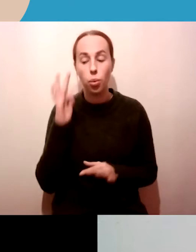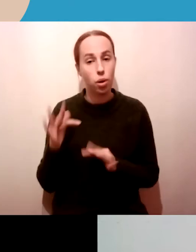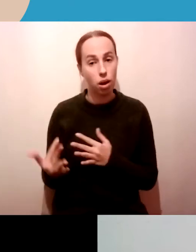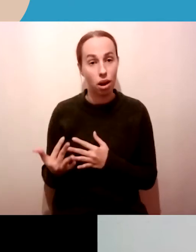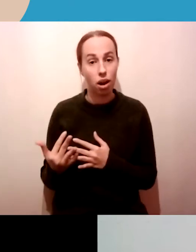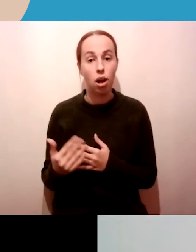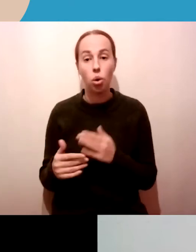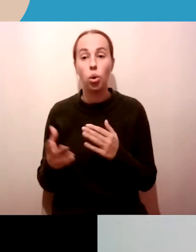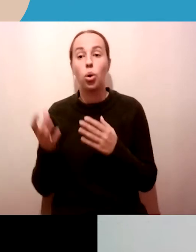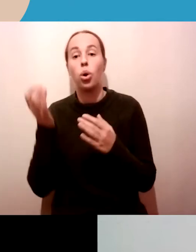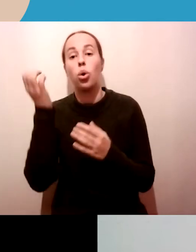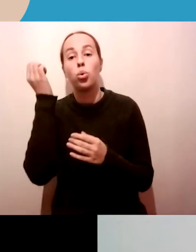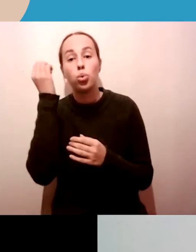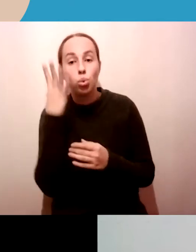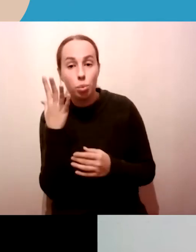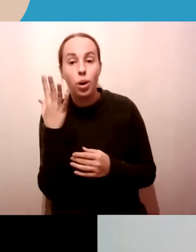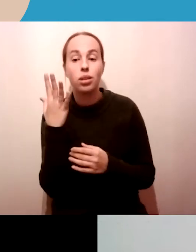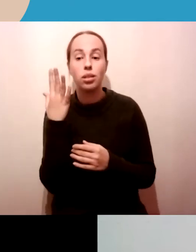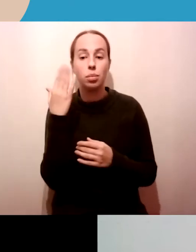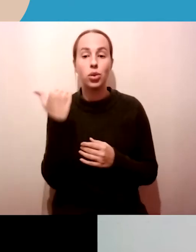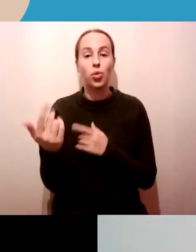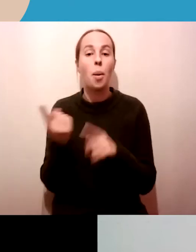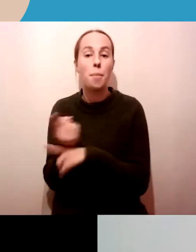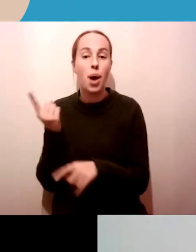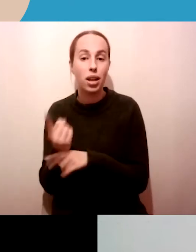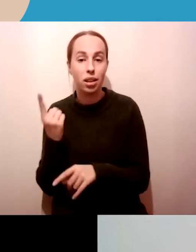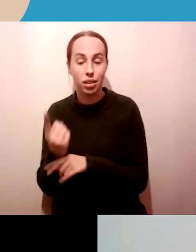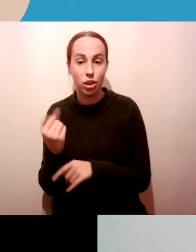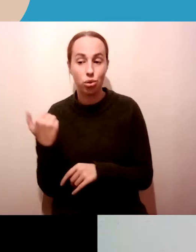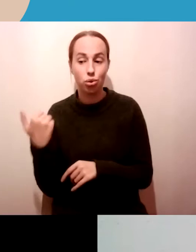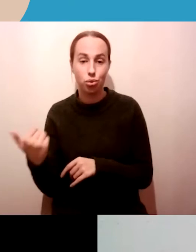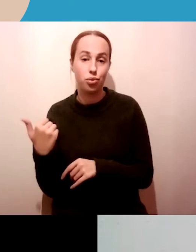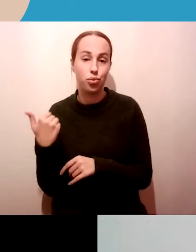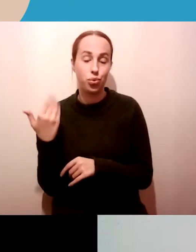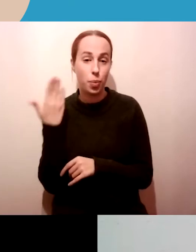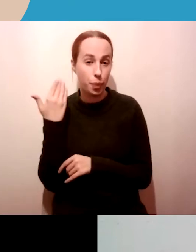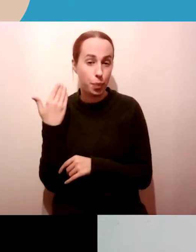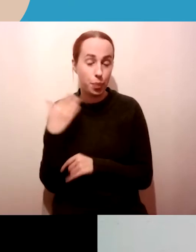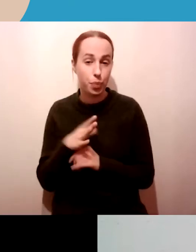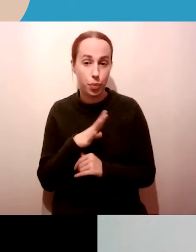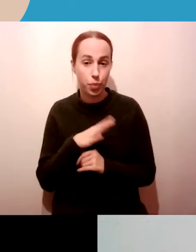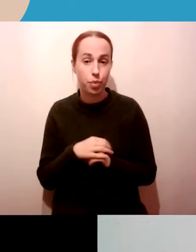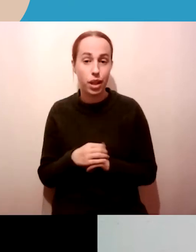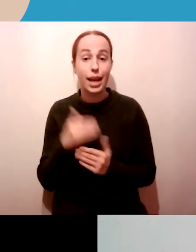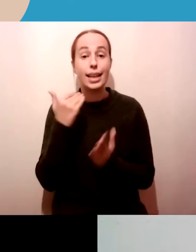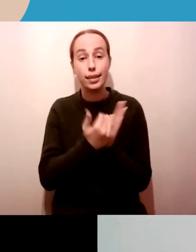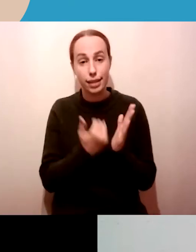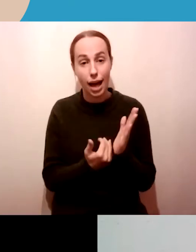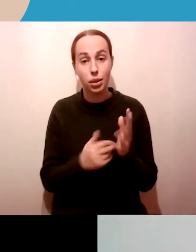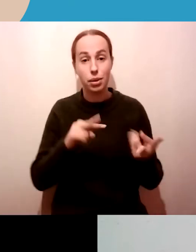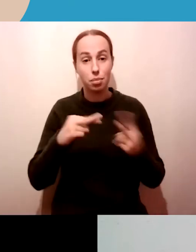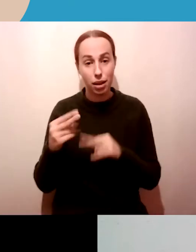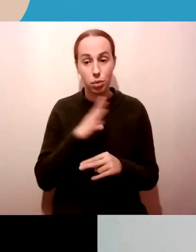these situations? Well, I think that the recognition of bullying as such is rather